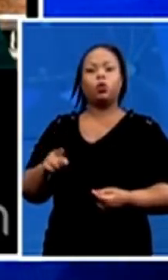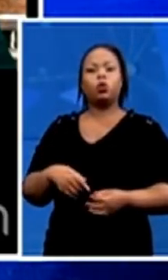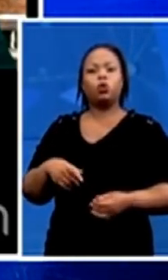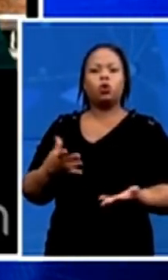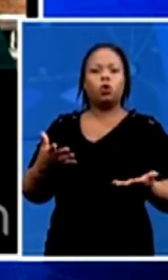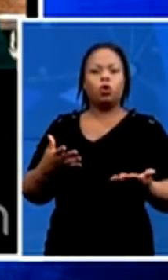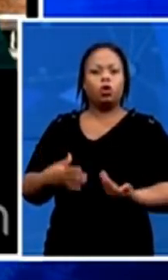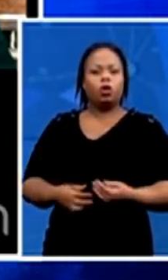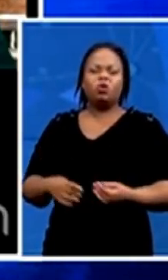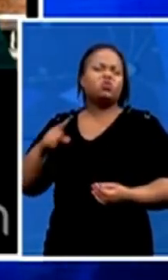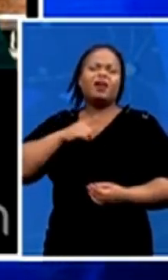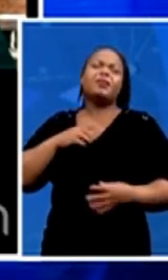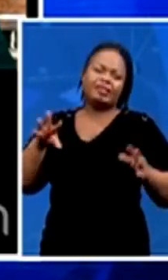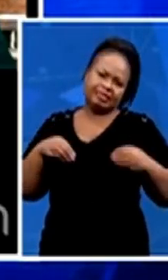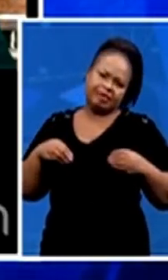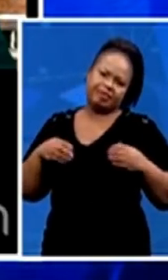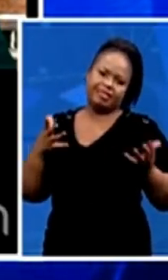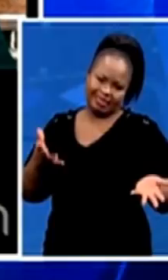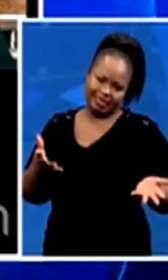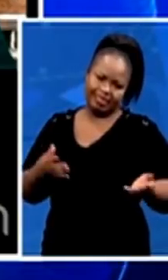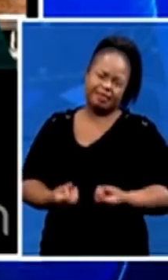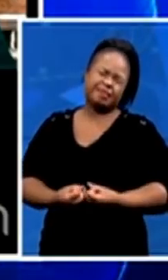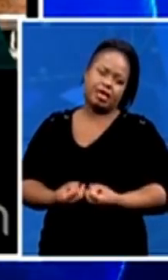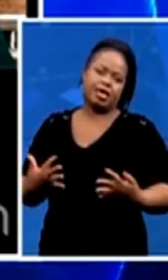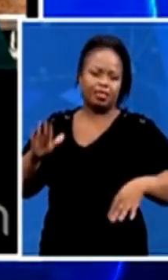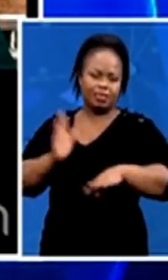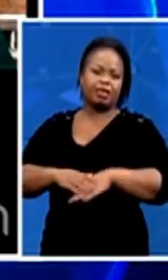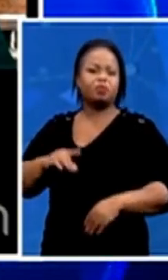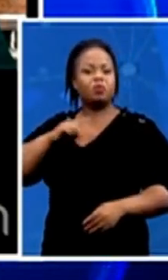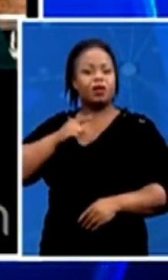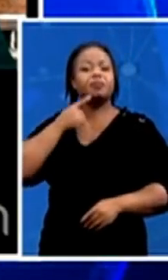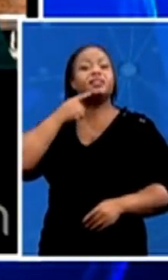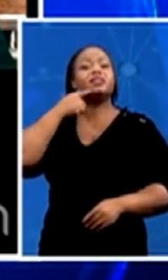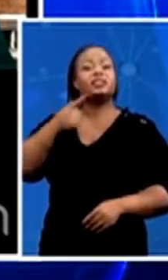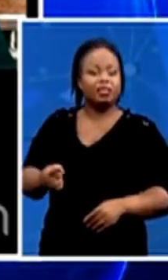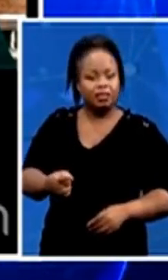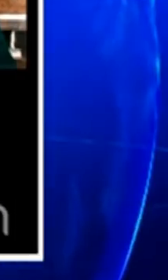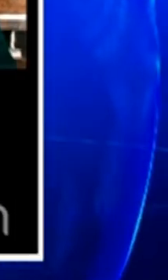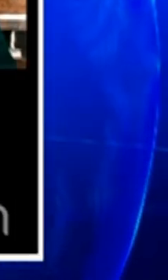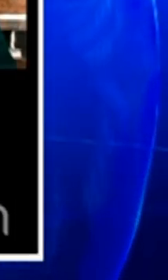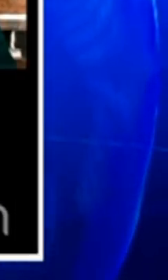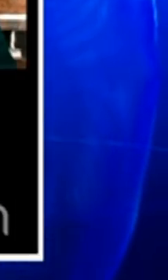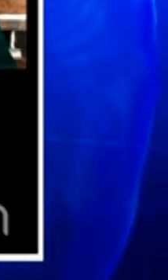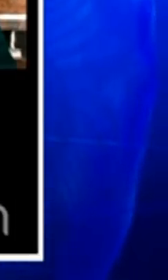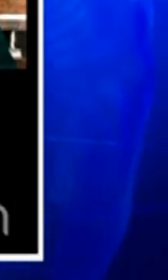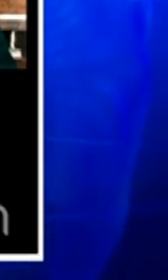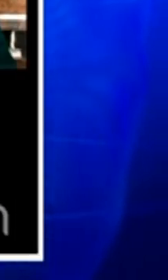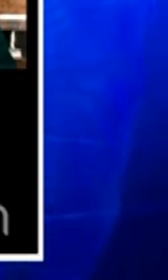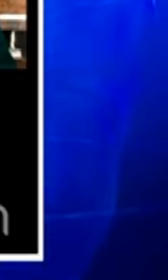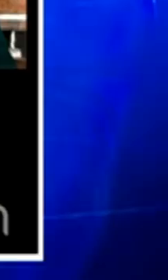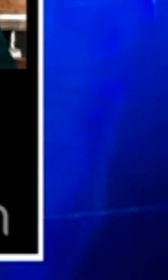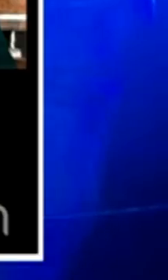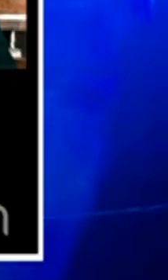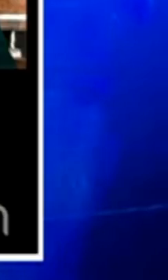said that many times. That's why I said let's accept for a minute that he was correctly convicted. But